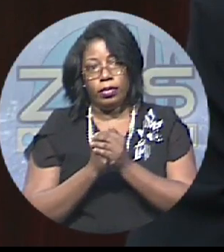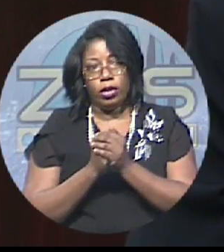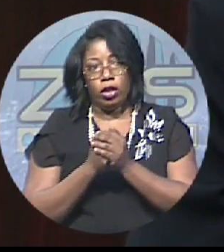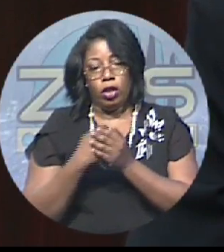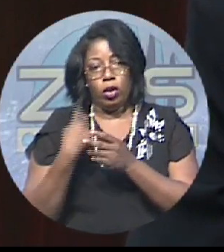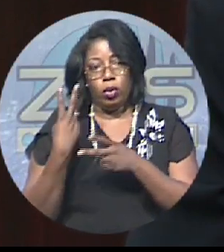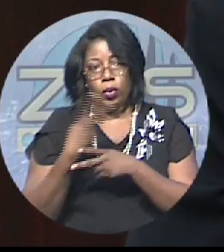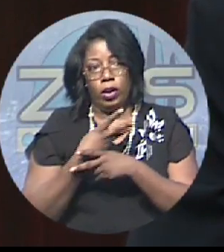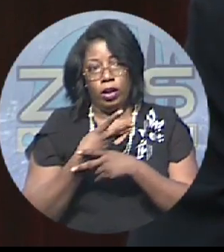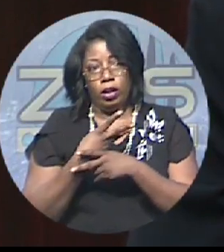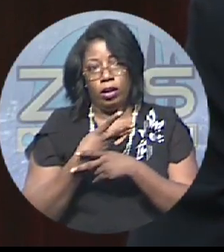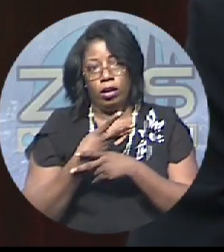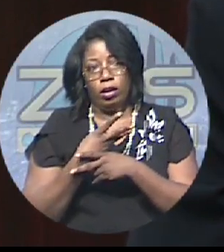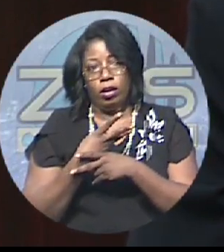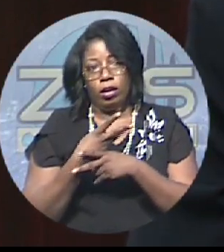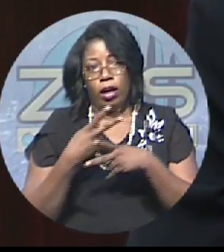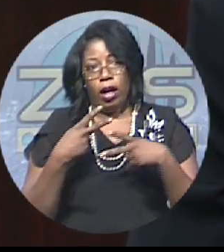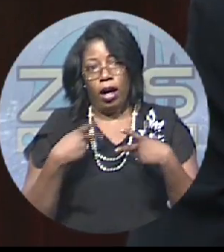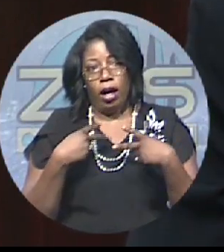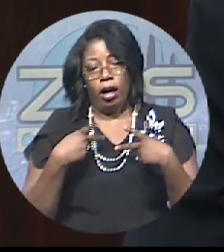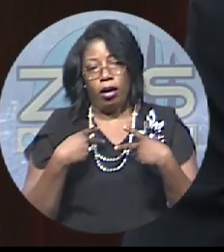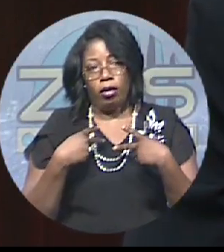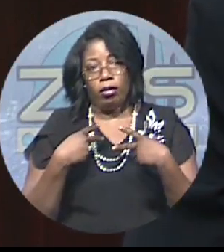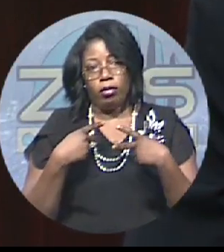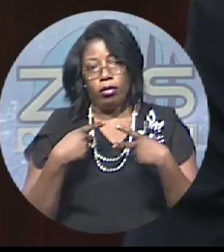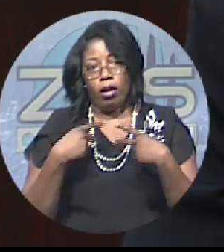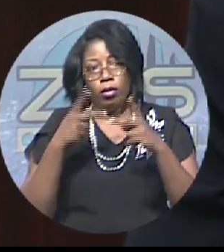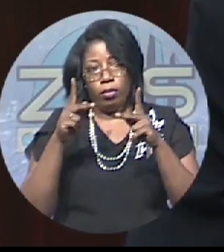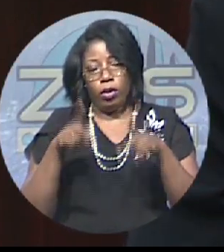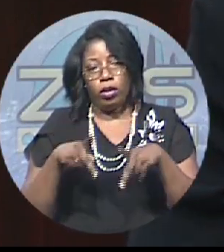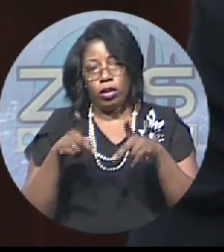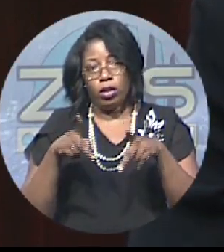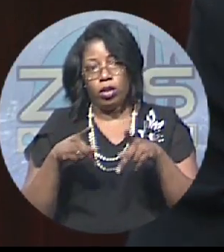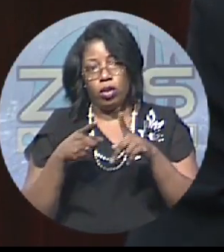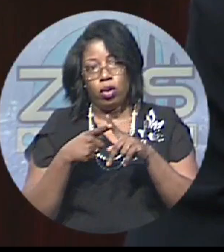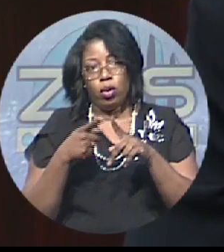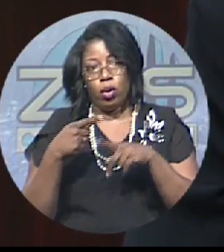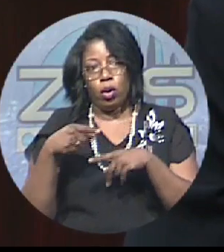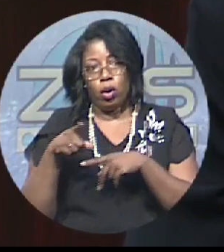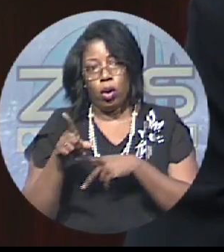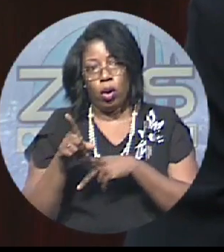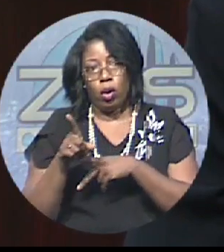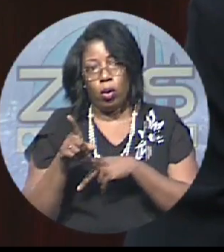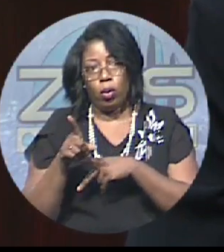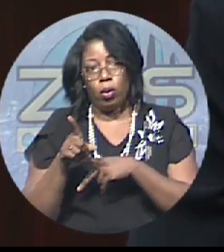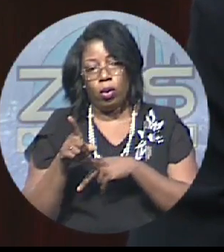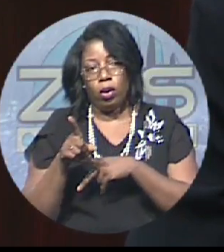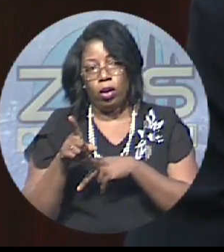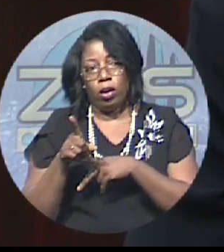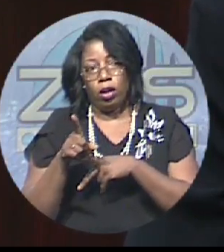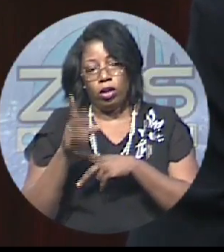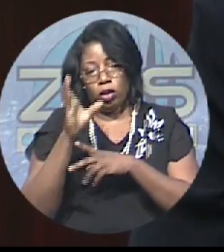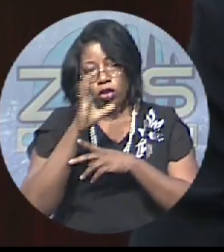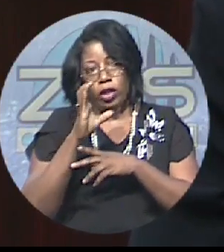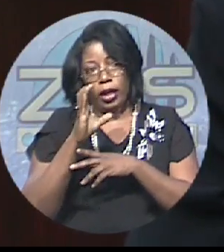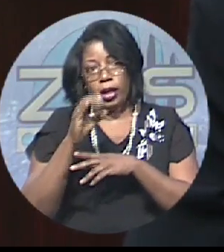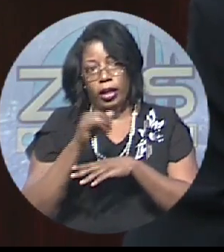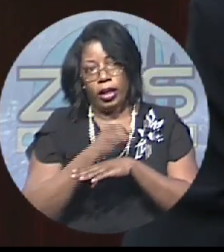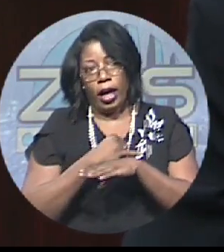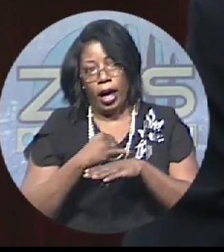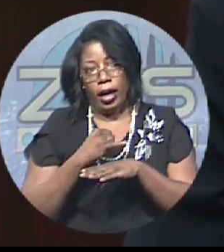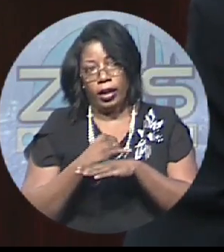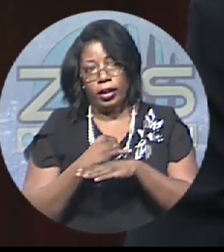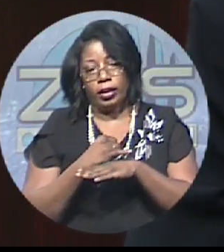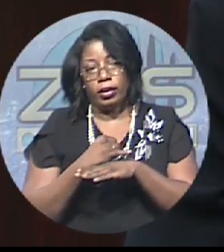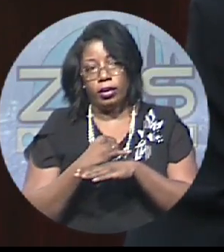already assigned adjusters to go and do a general survey of the islands to determine the